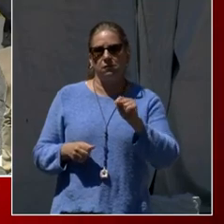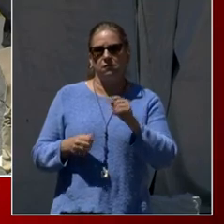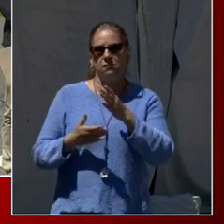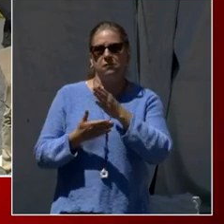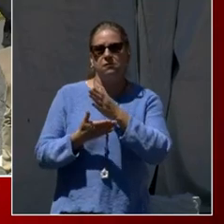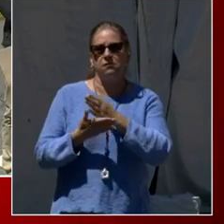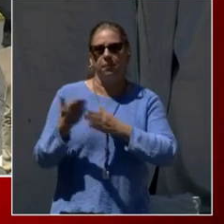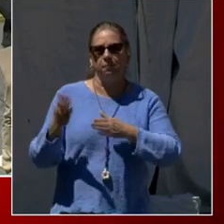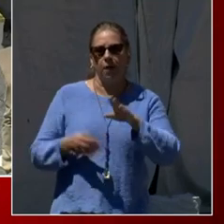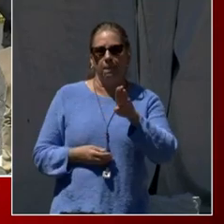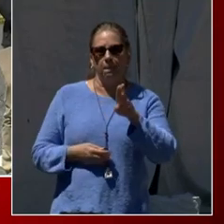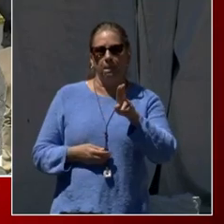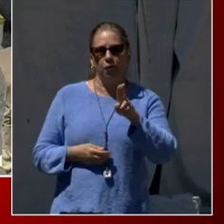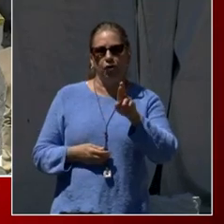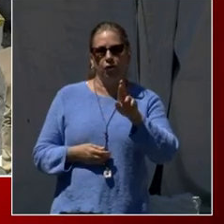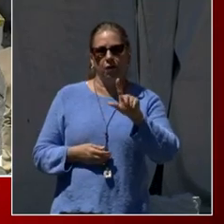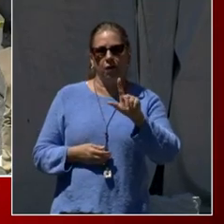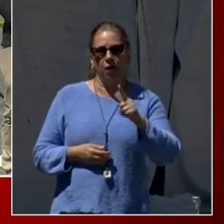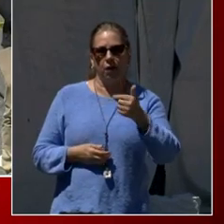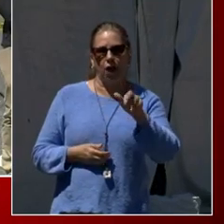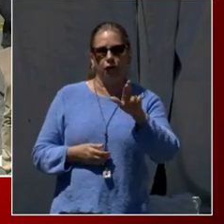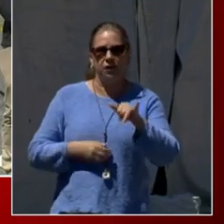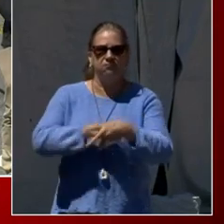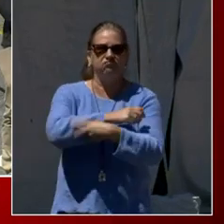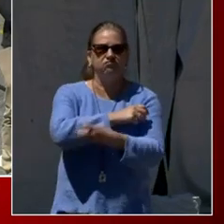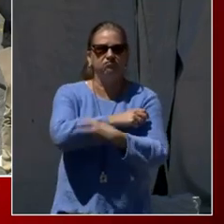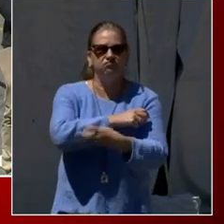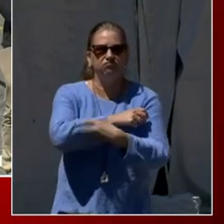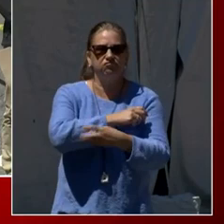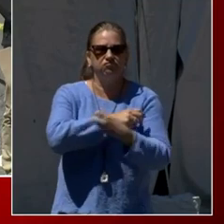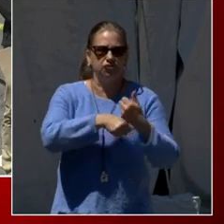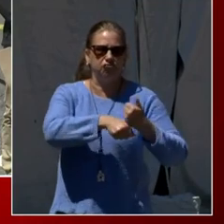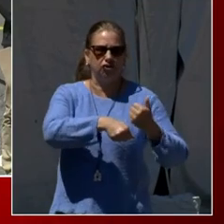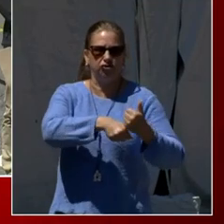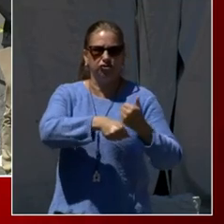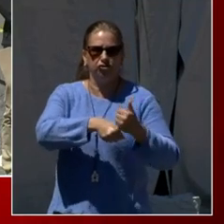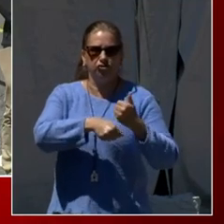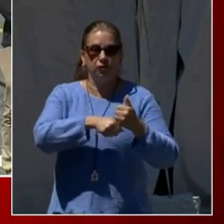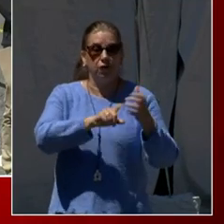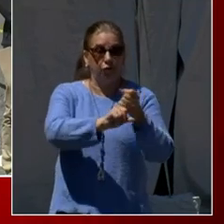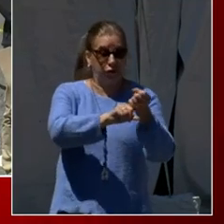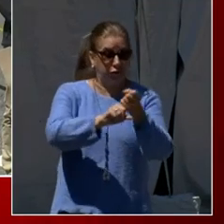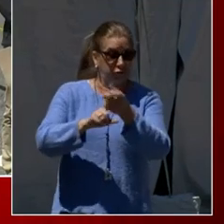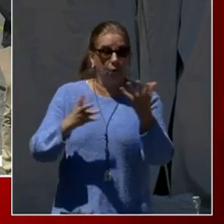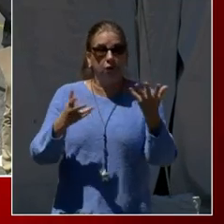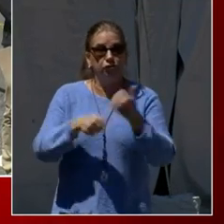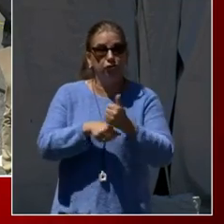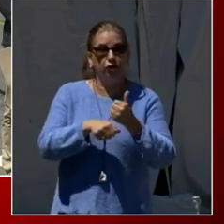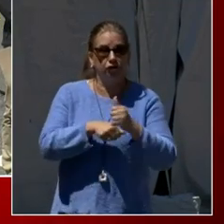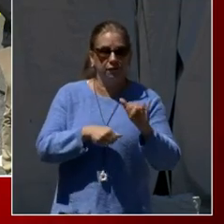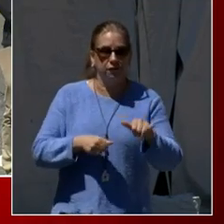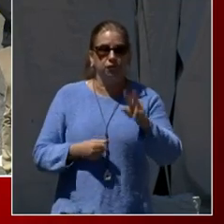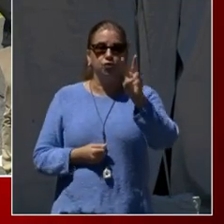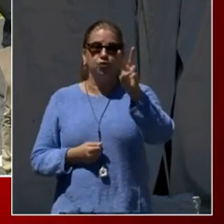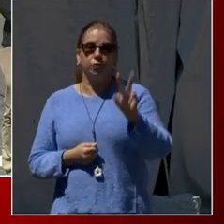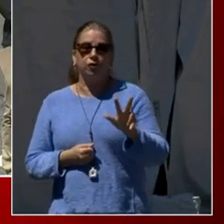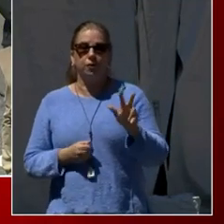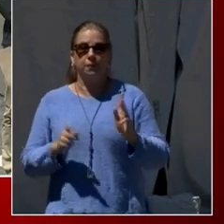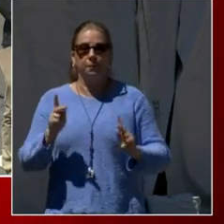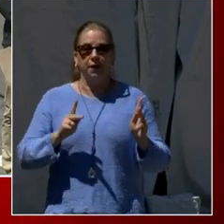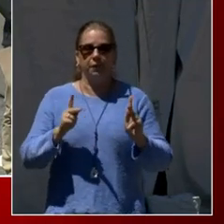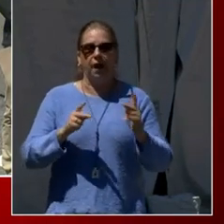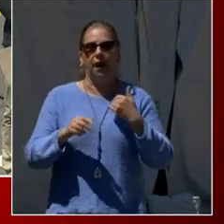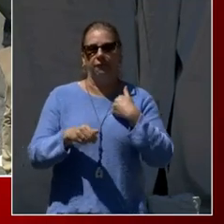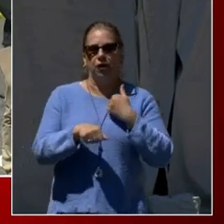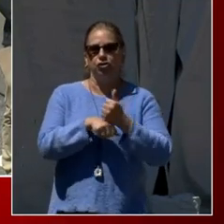and where they're from. 2/3 of the arrestees were charged with instances of felonies. There were